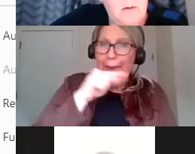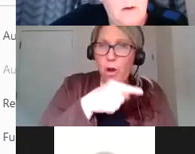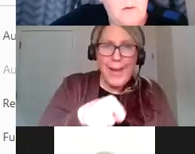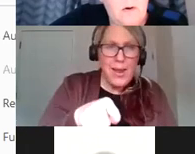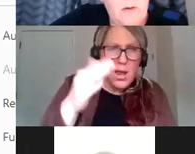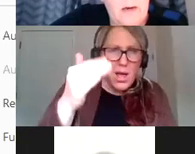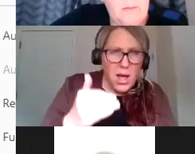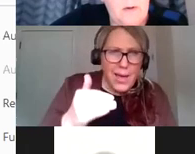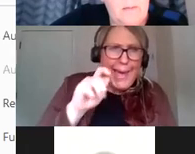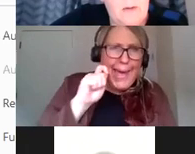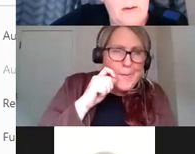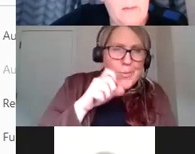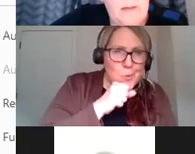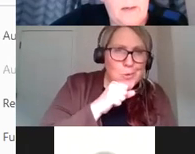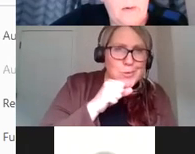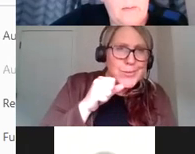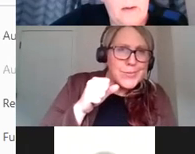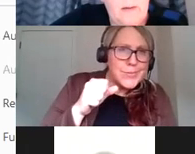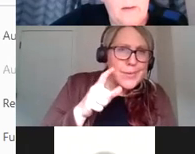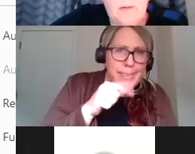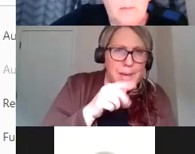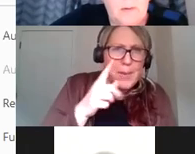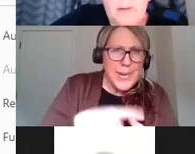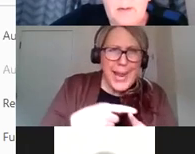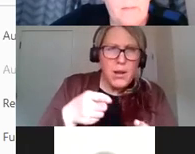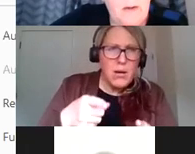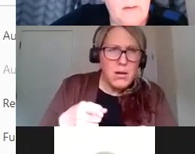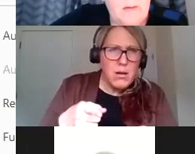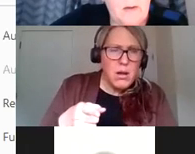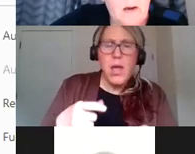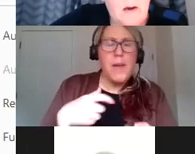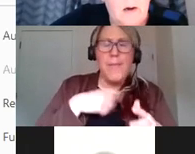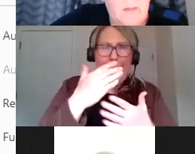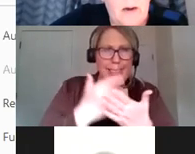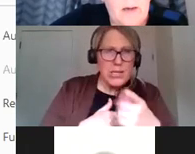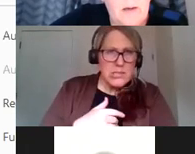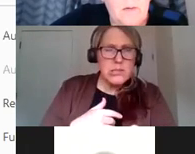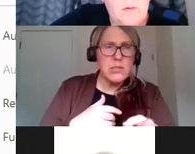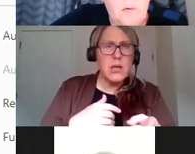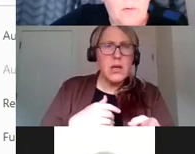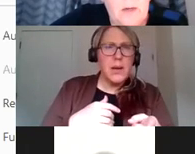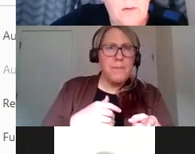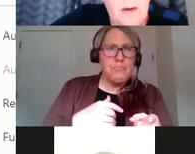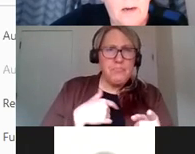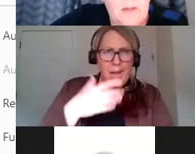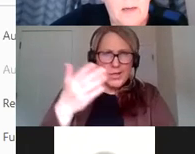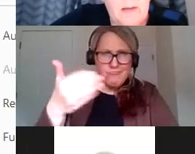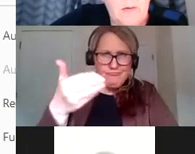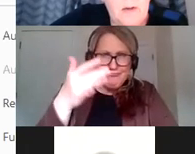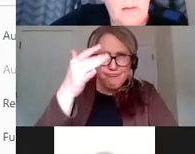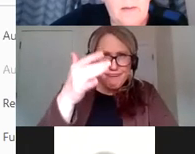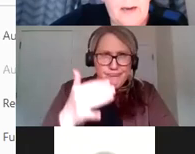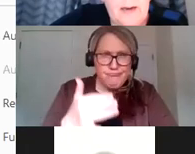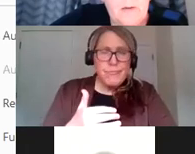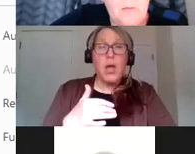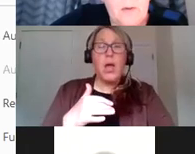it. So all the items in my list, I was going to say table, in my list, I can scroll through each of the items, and as I do